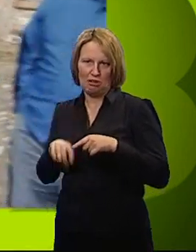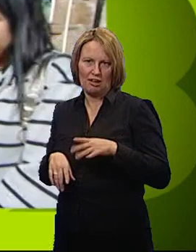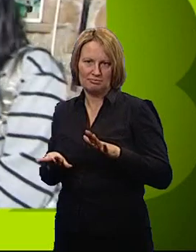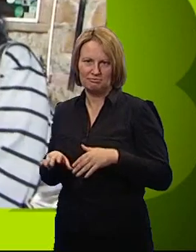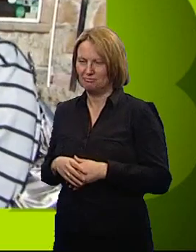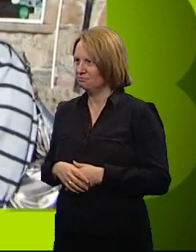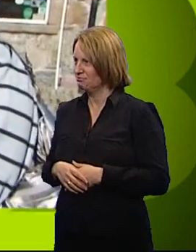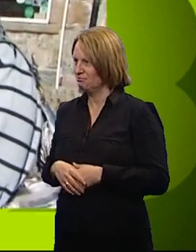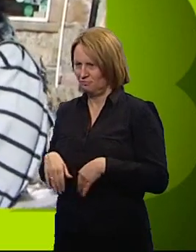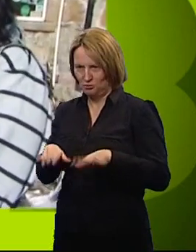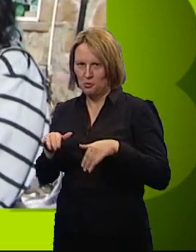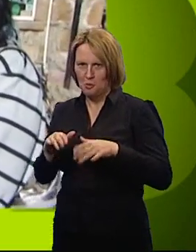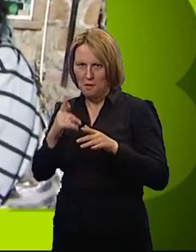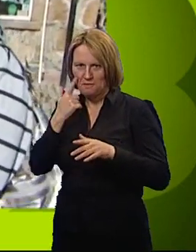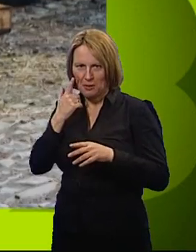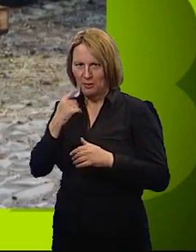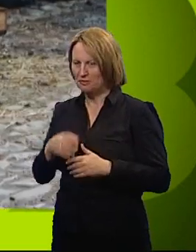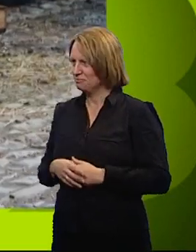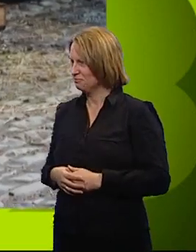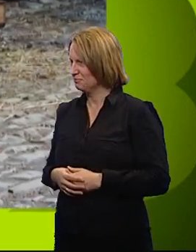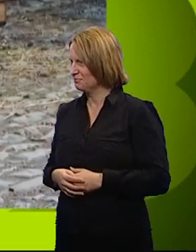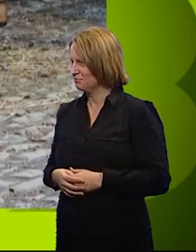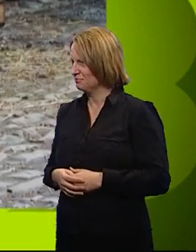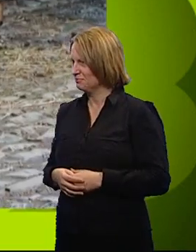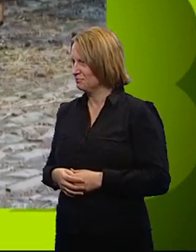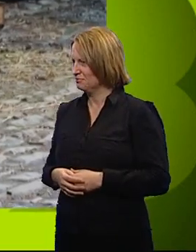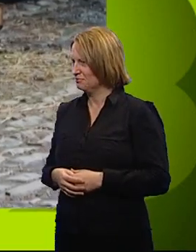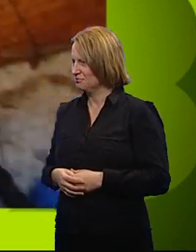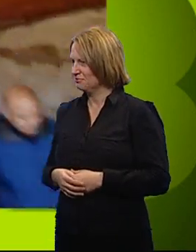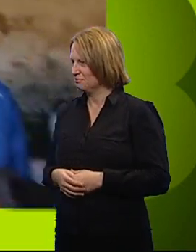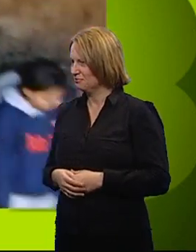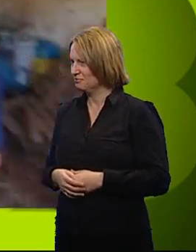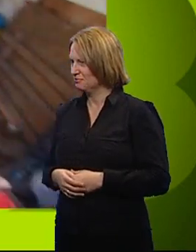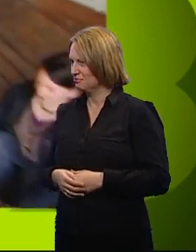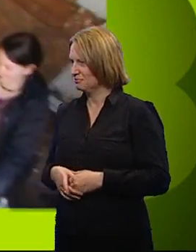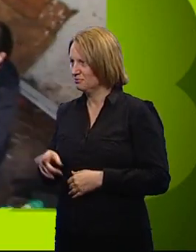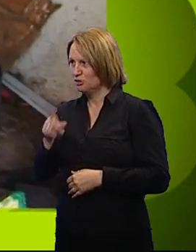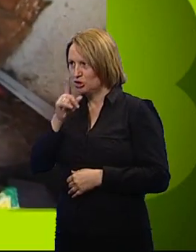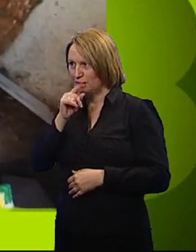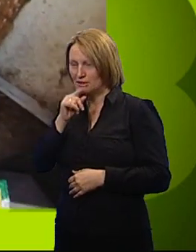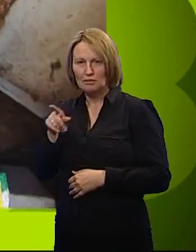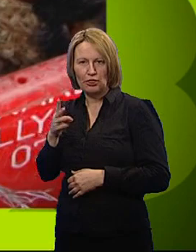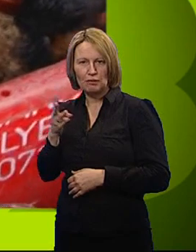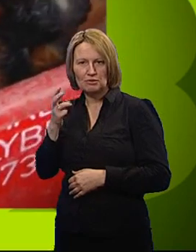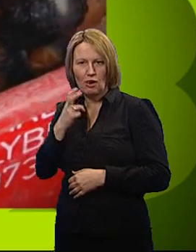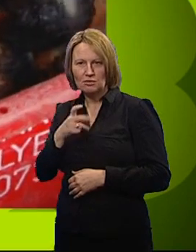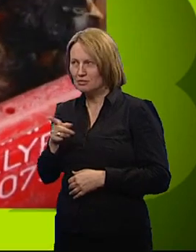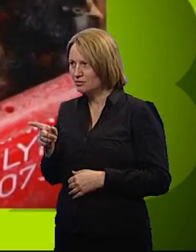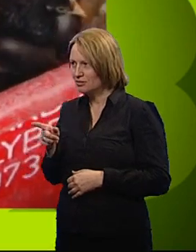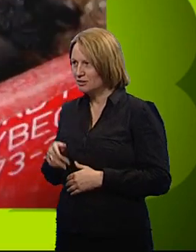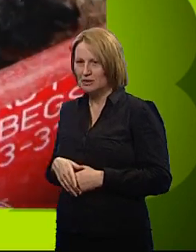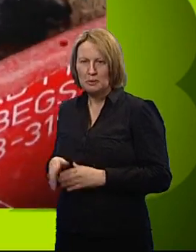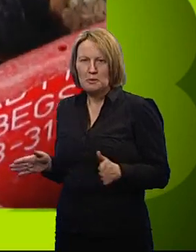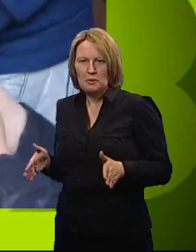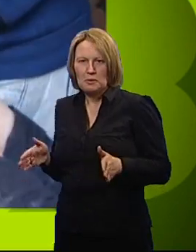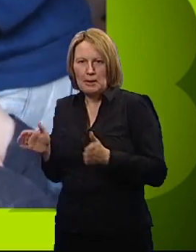well. Well, I'll give it a go, that's all I'll do. You have to give it a go, Mum. Remember the rules. Right, these chicks are about 3 weeks old. So if you